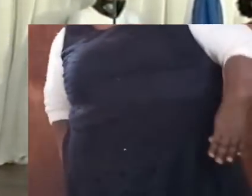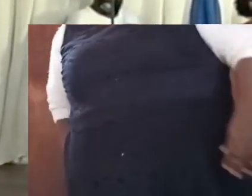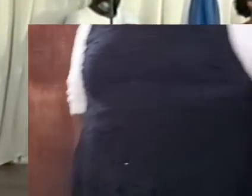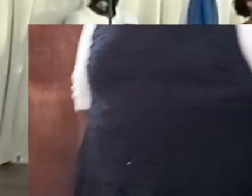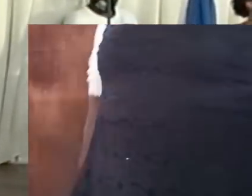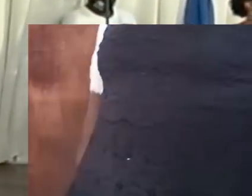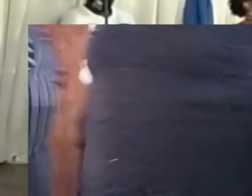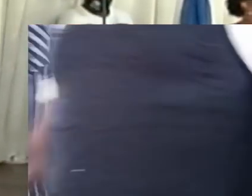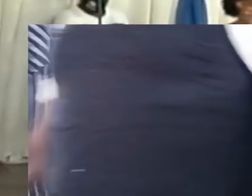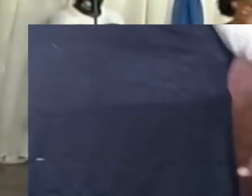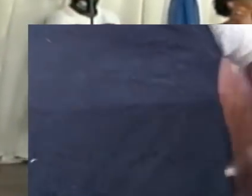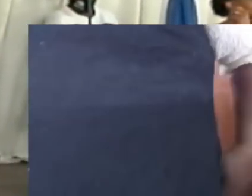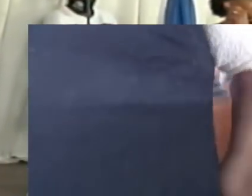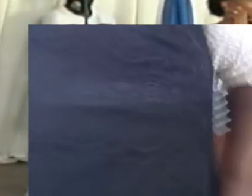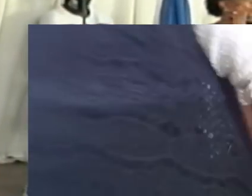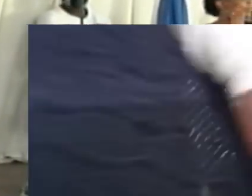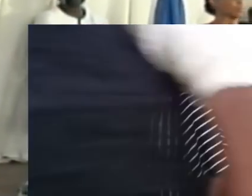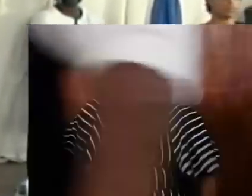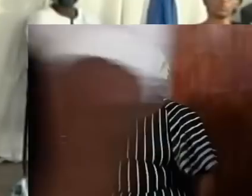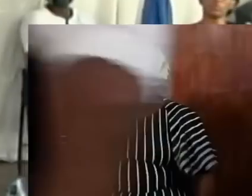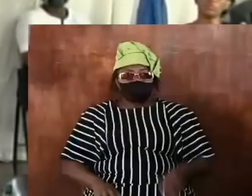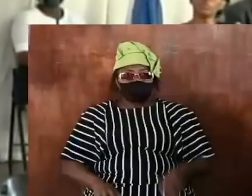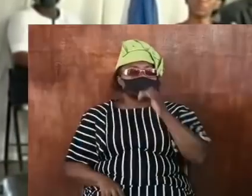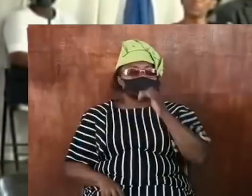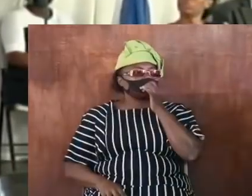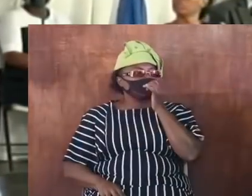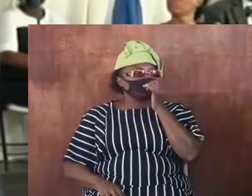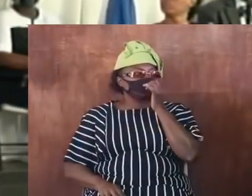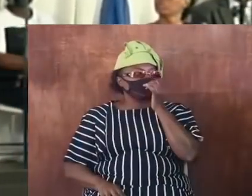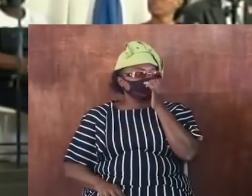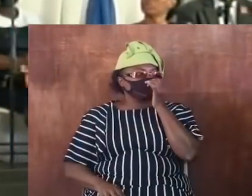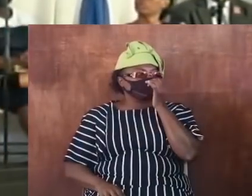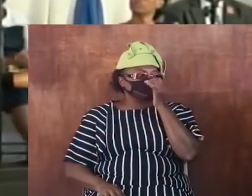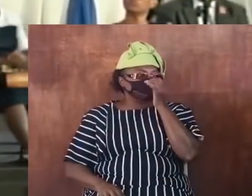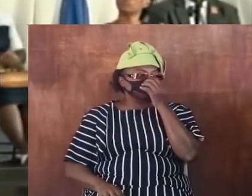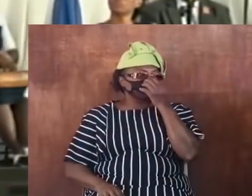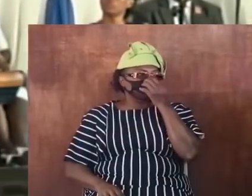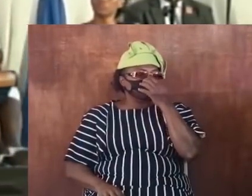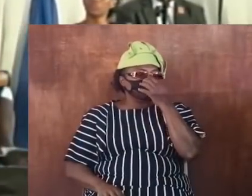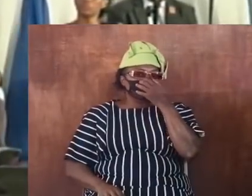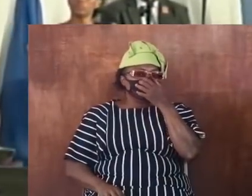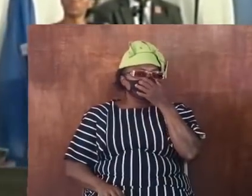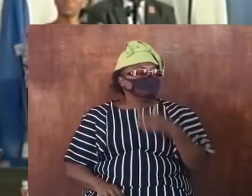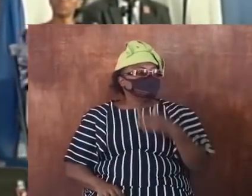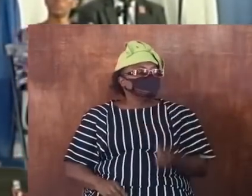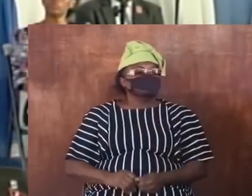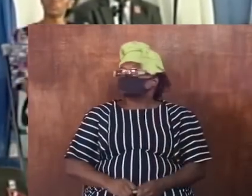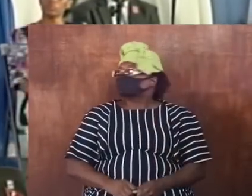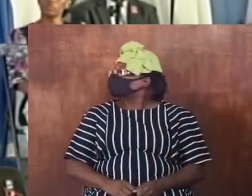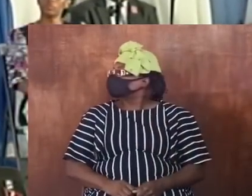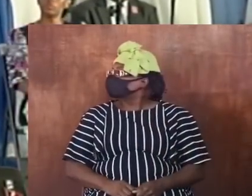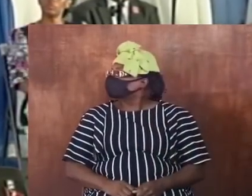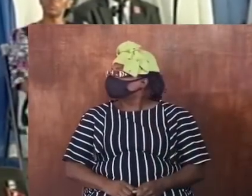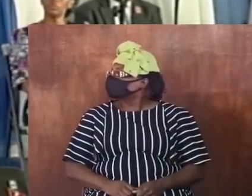every day that we wake, we must dress for our funeral.